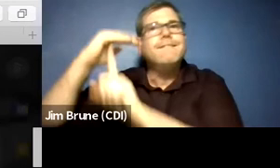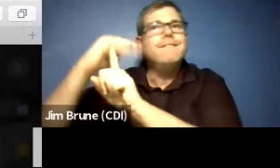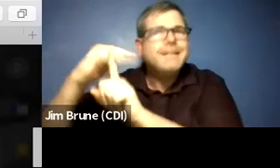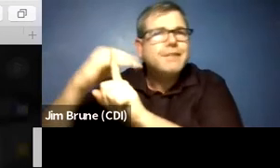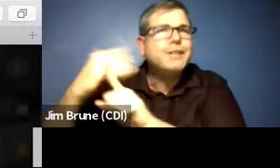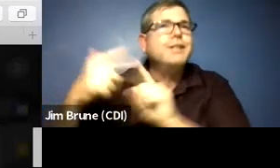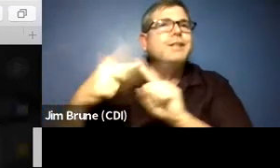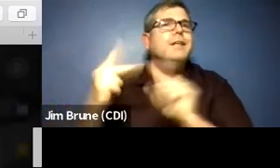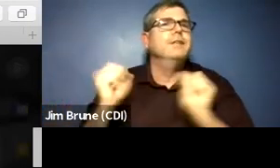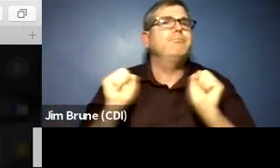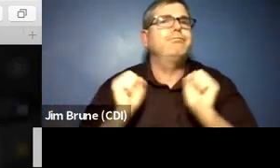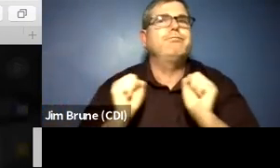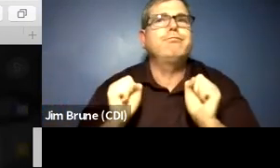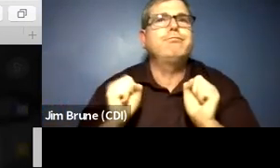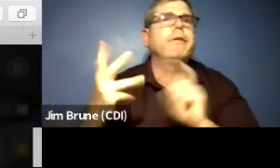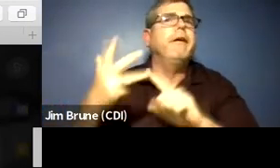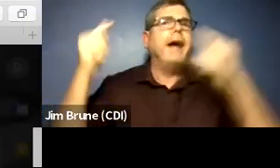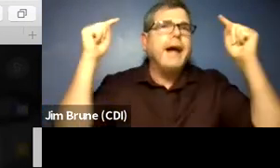headache, fatigue,